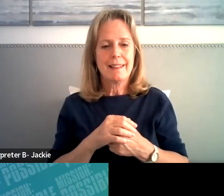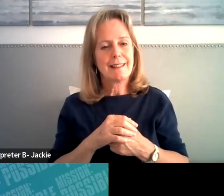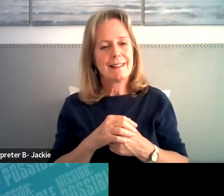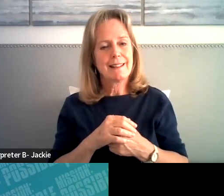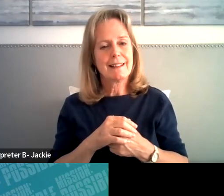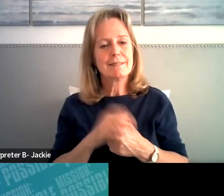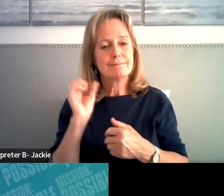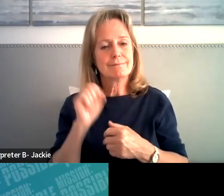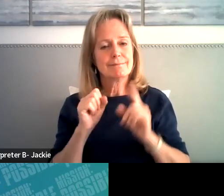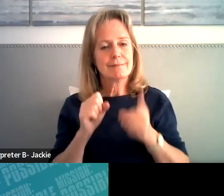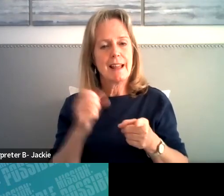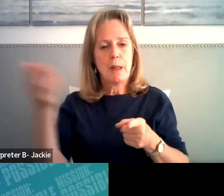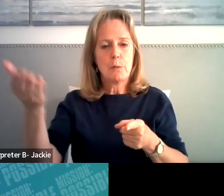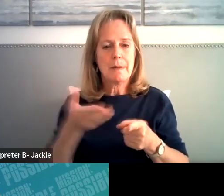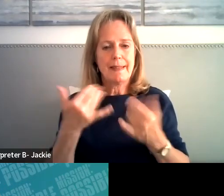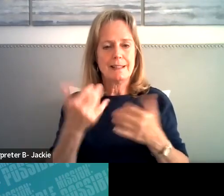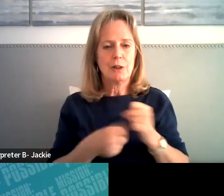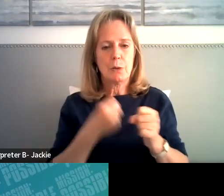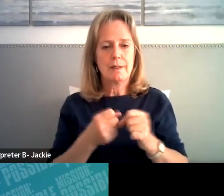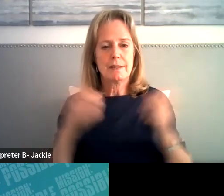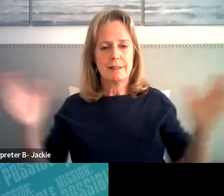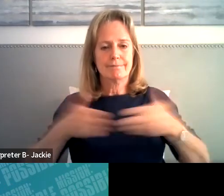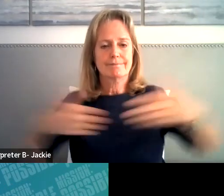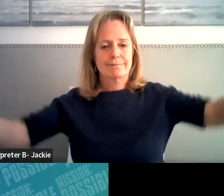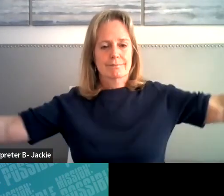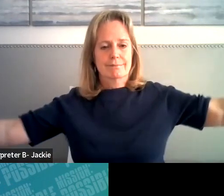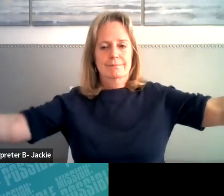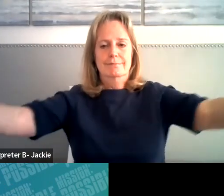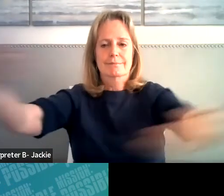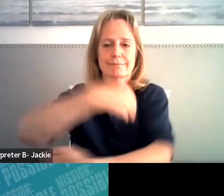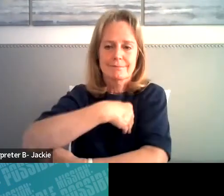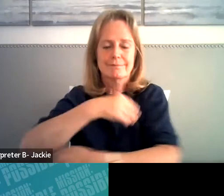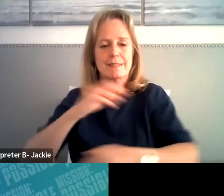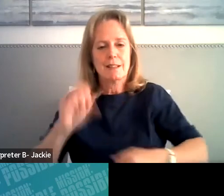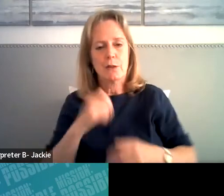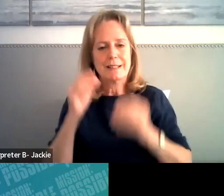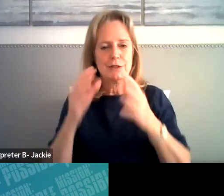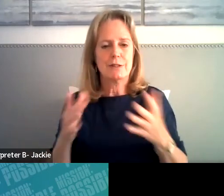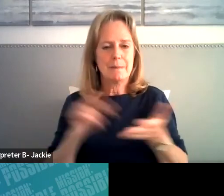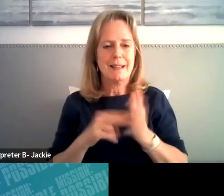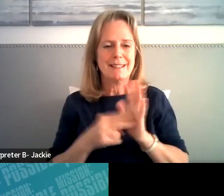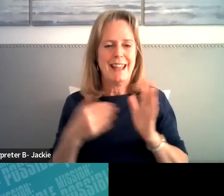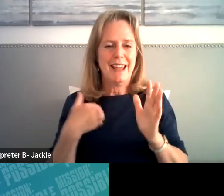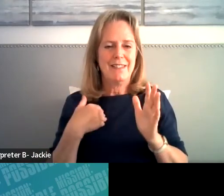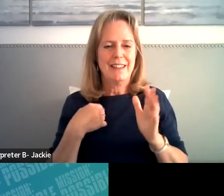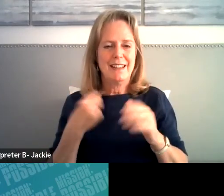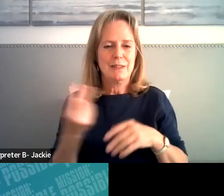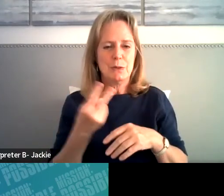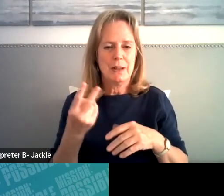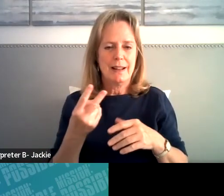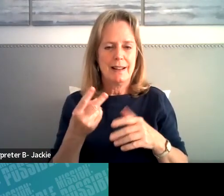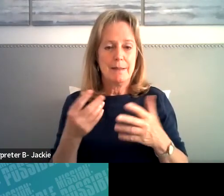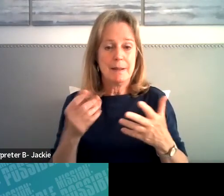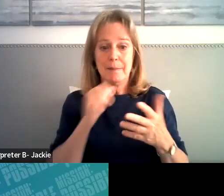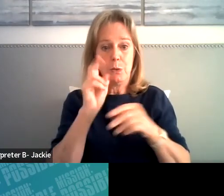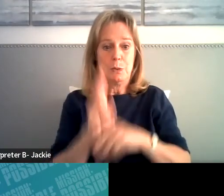yeah, and then they brought me in this year with open arms and just accepted me as another teacher. And it was nice to have the two to reflect on, because I'm not used